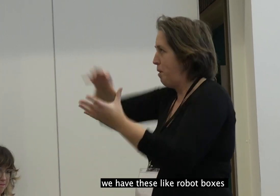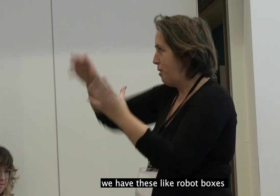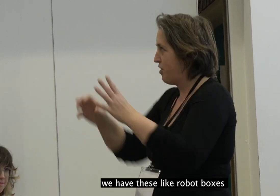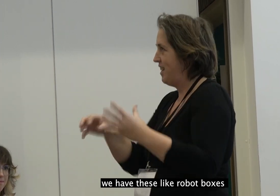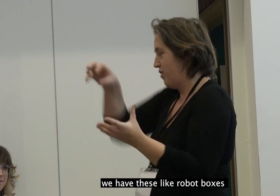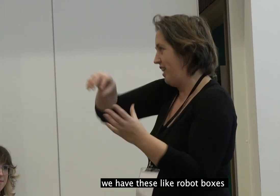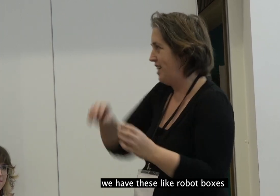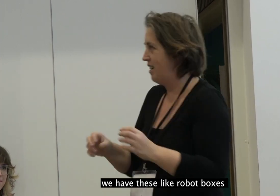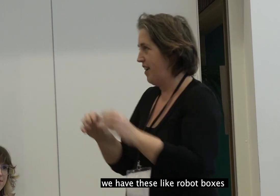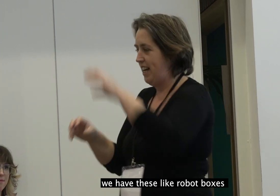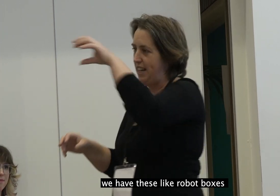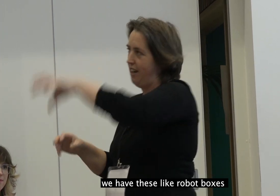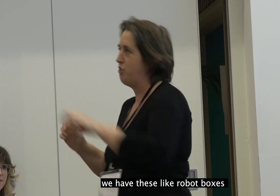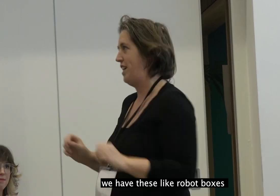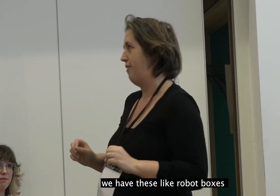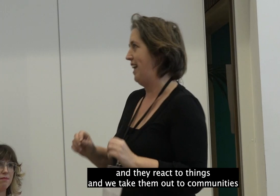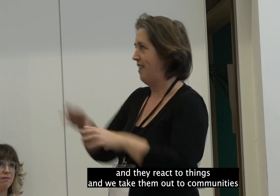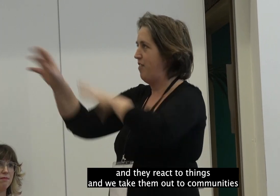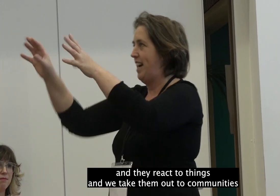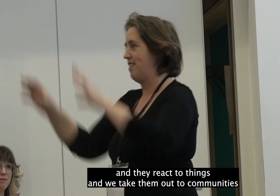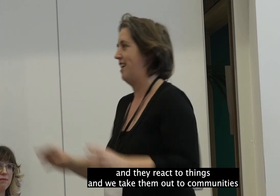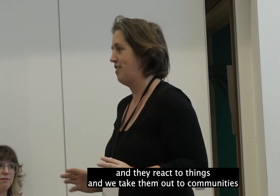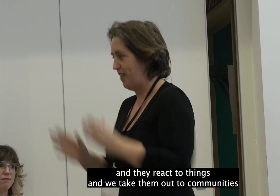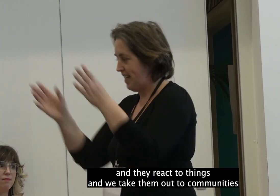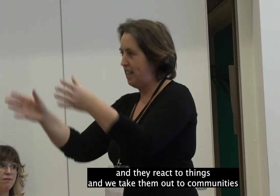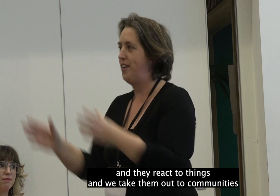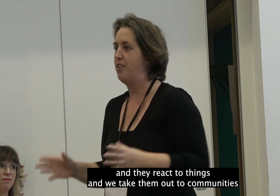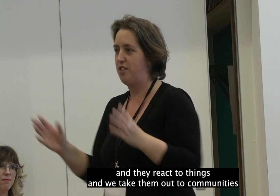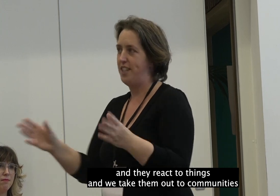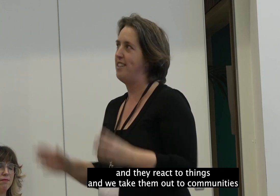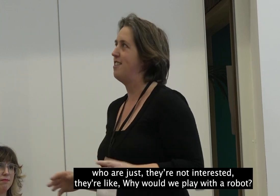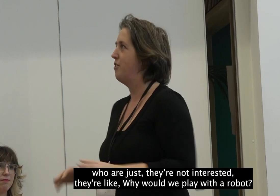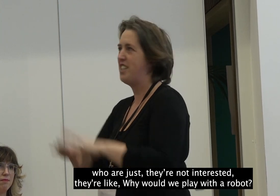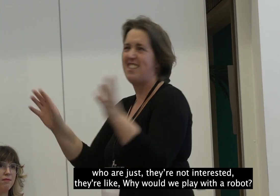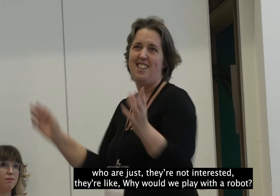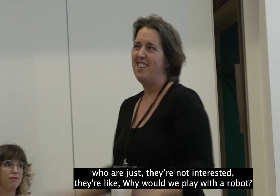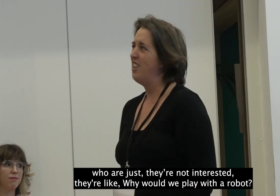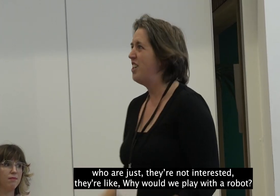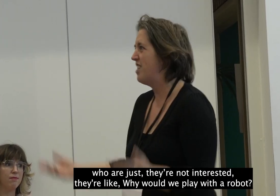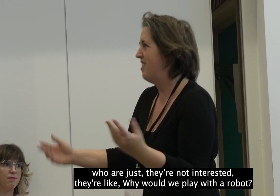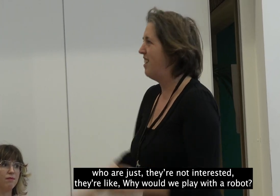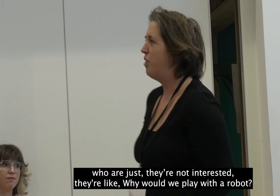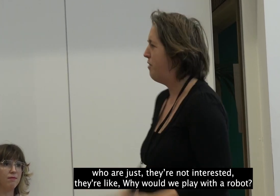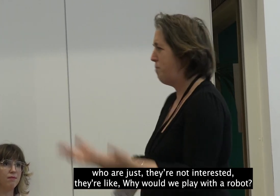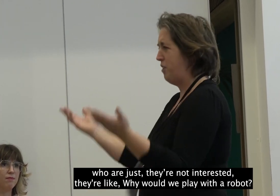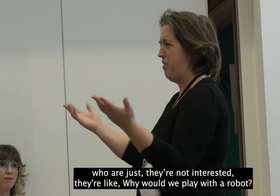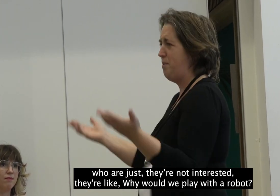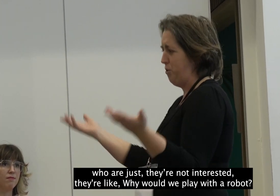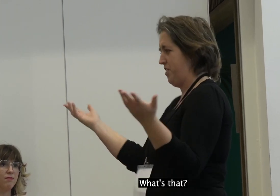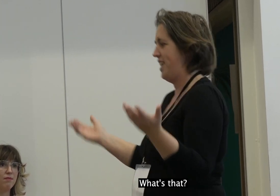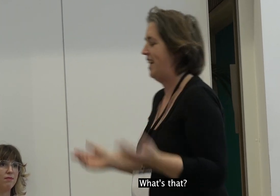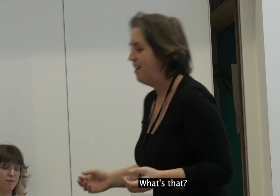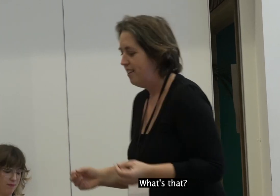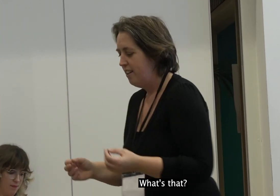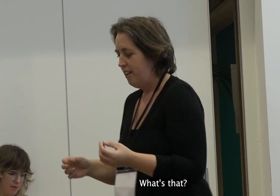like robot boxes with a LiDAR in and an Arduino in and they react to things. And we take them out to communities who are just, they're not interested. They're like, why would we build a robot?